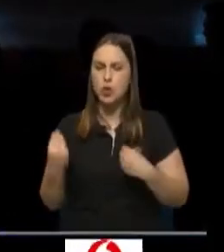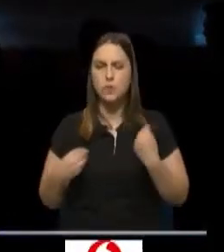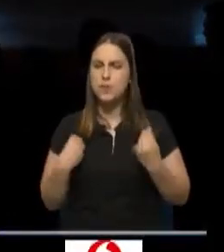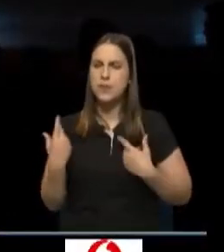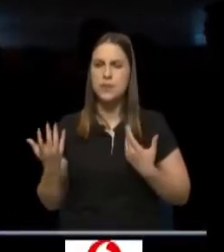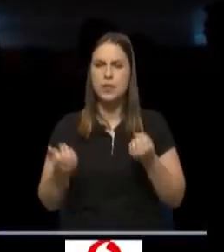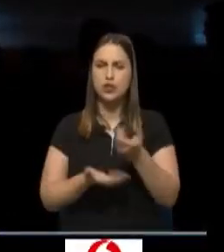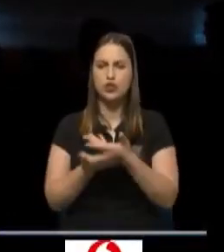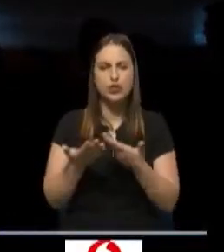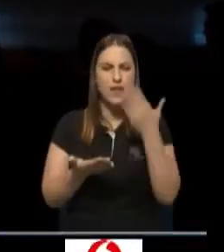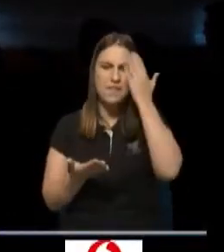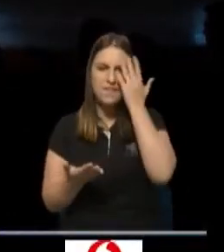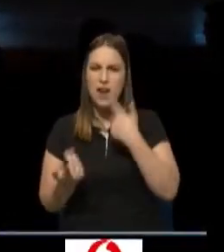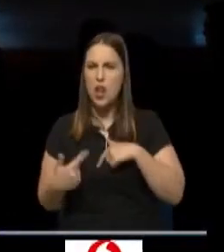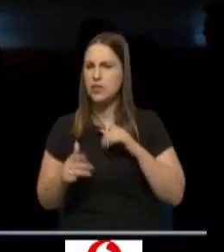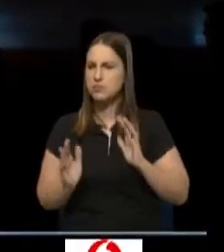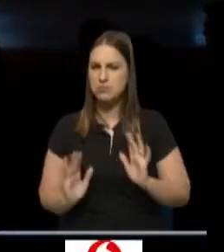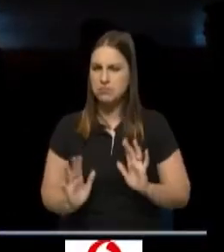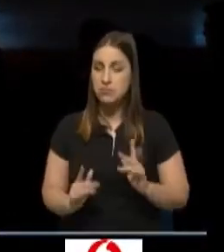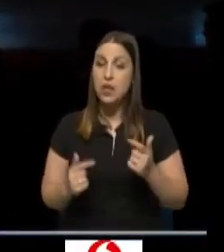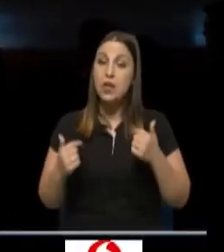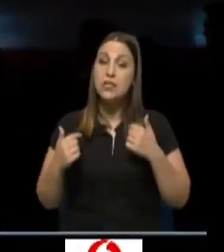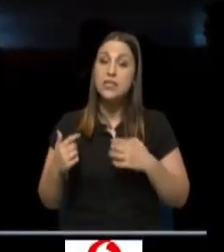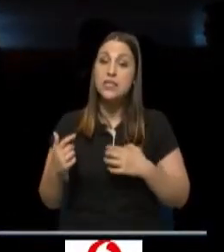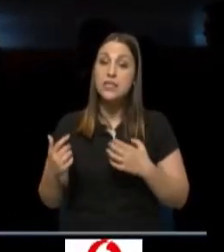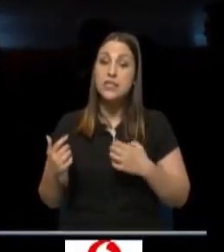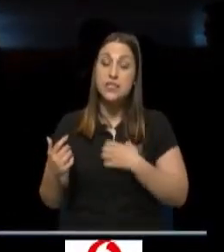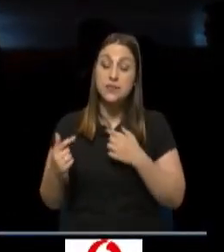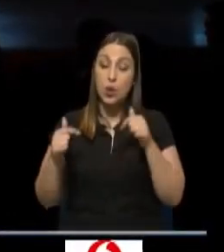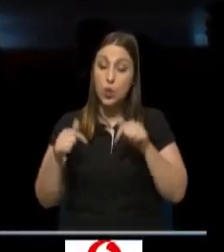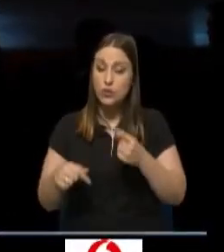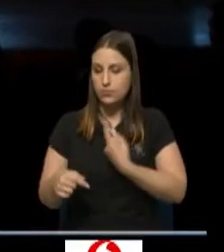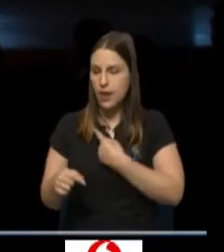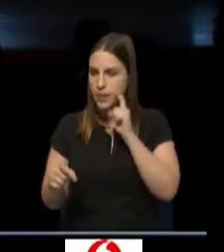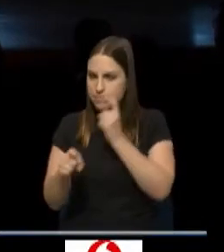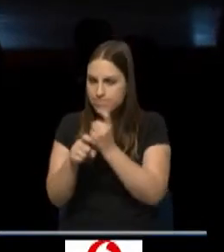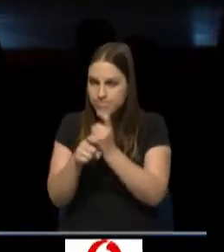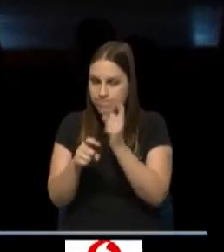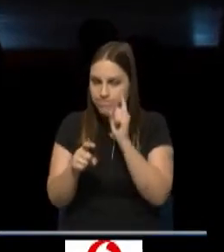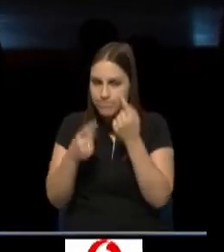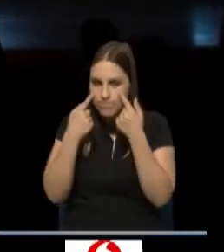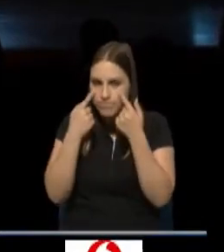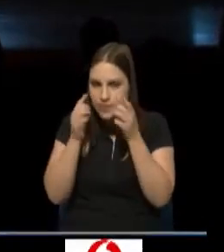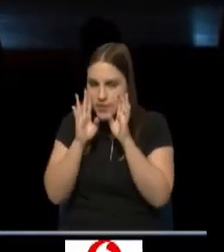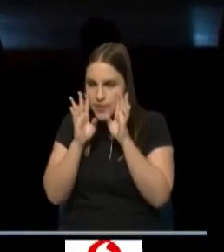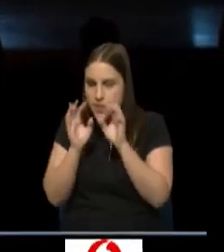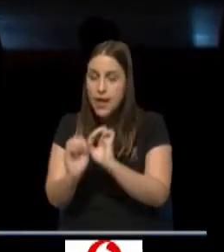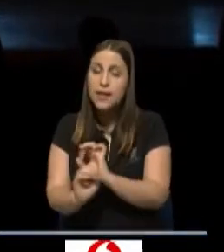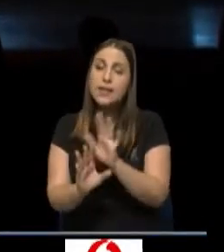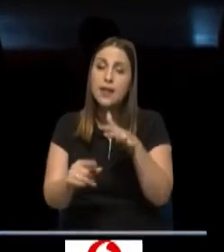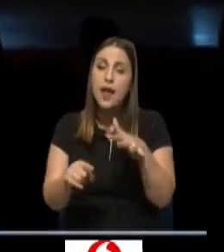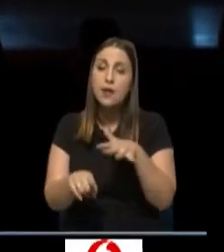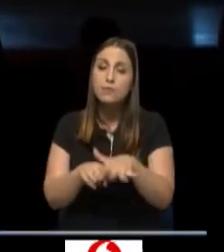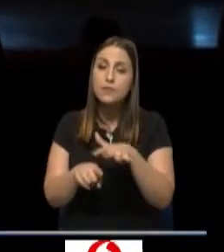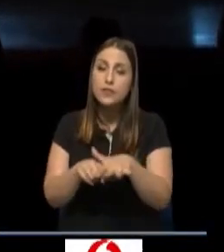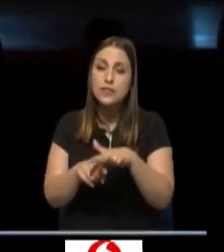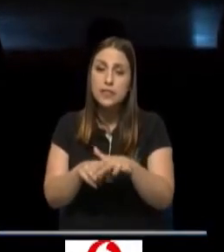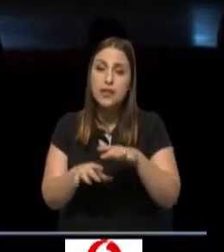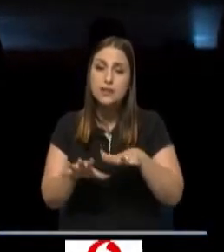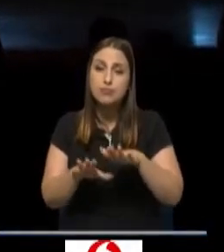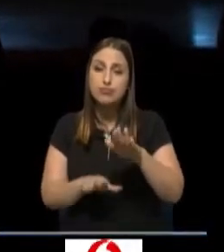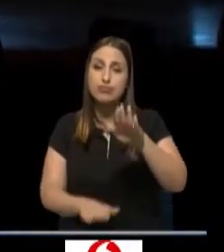We're not worried about inflation in the past, but now we have to be constantly monitoring this